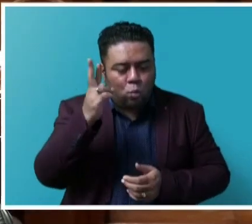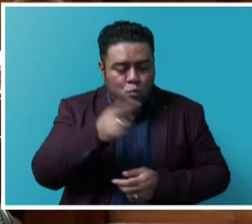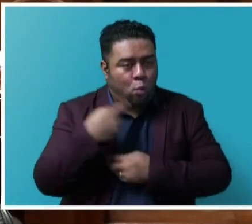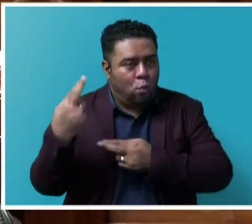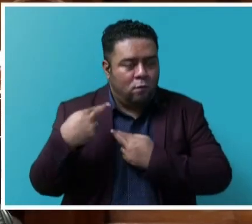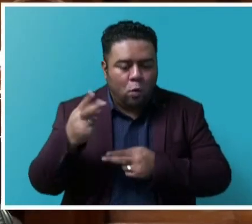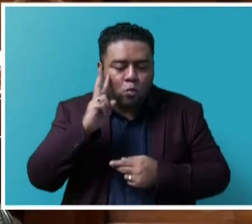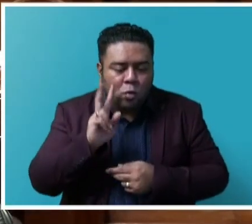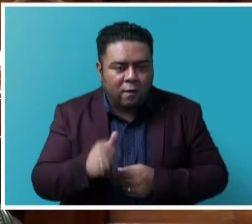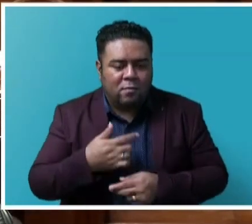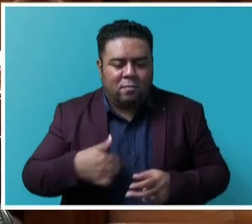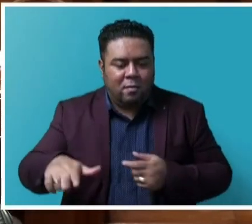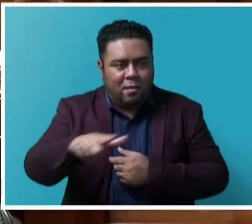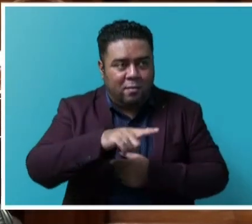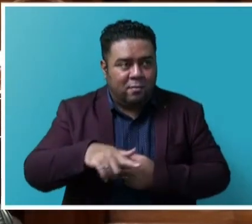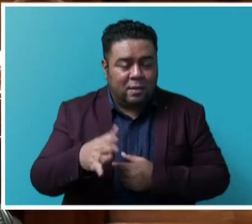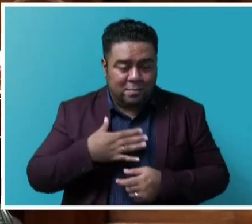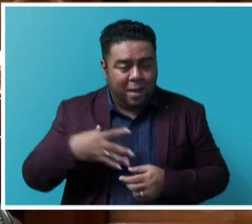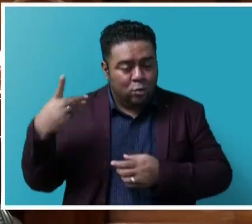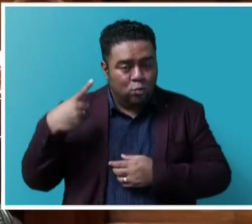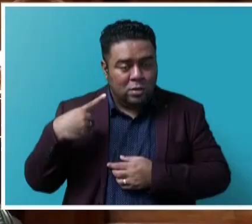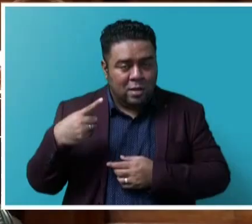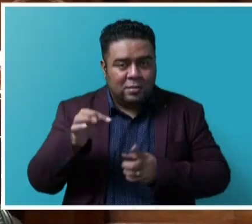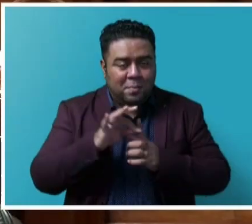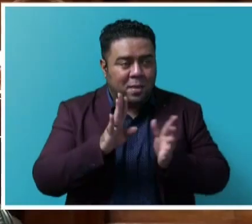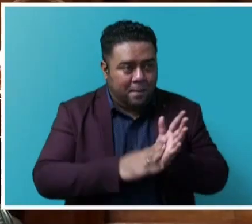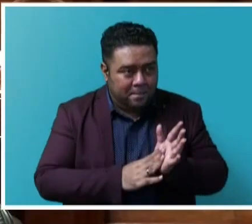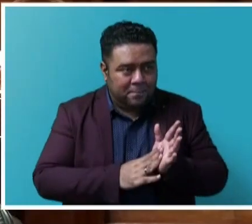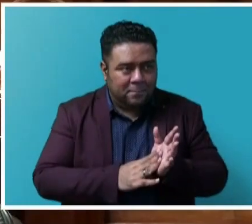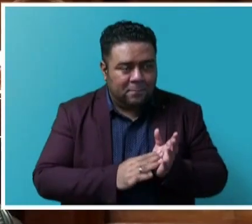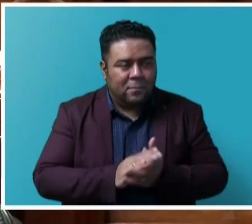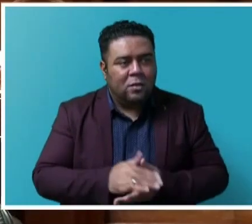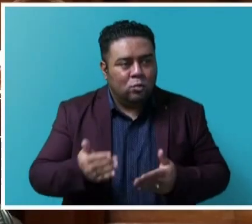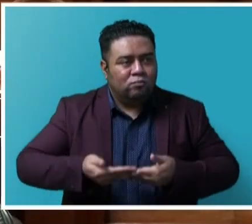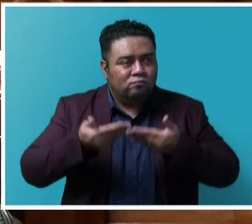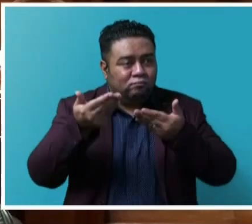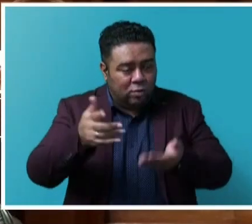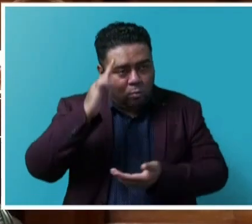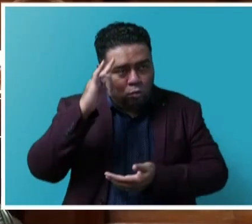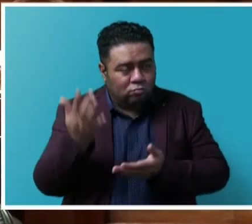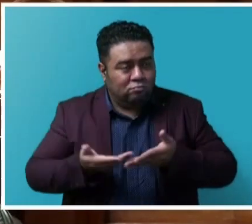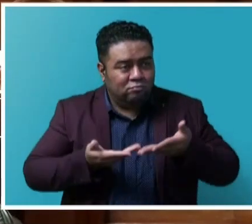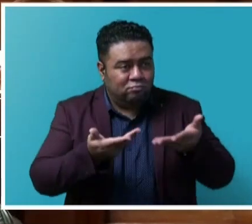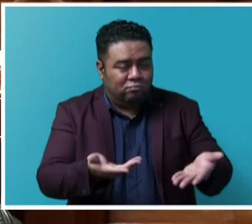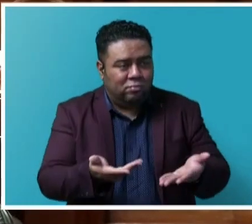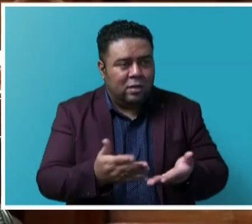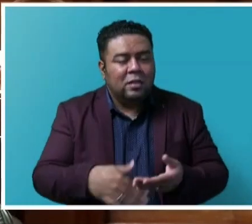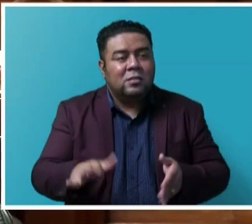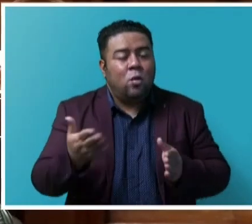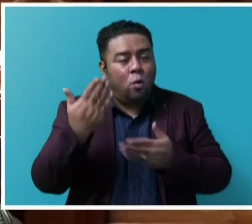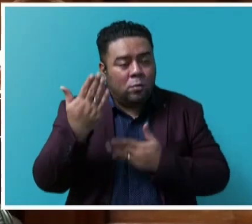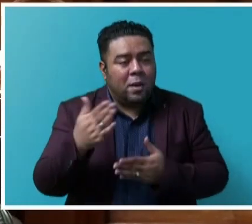The Honorable Speaker, it is my duty as Prime Minister to commend this motion that this Honorable House thanks